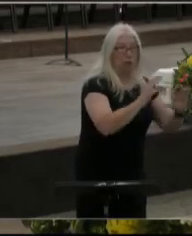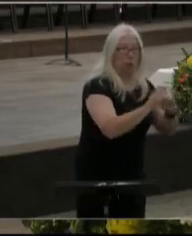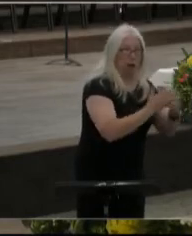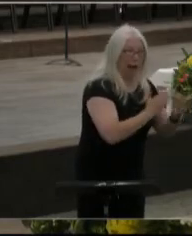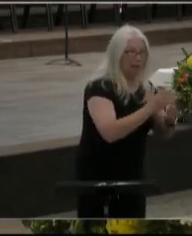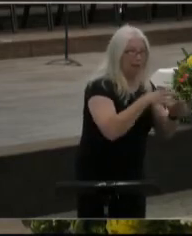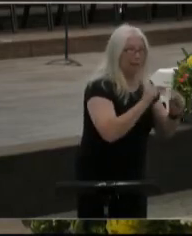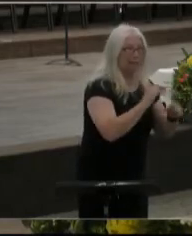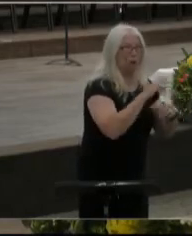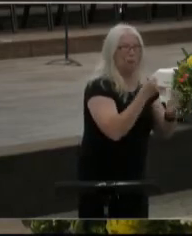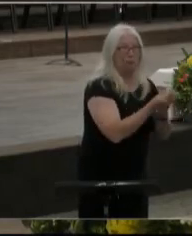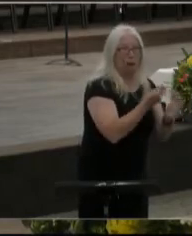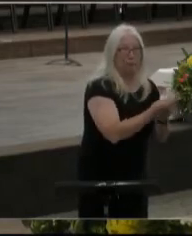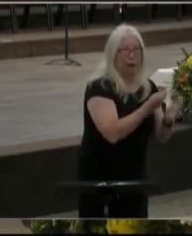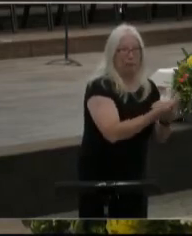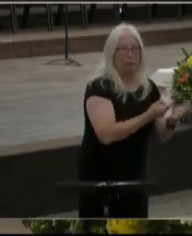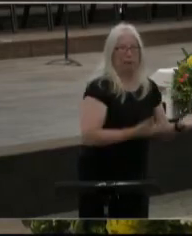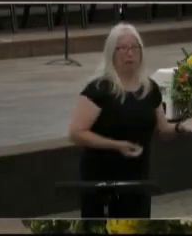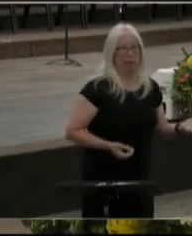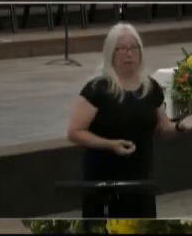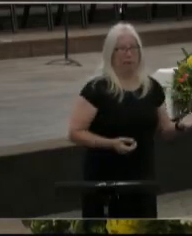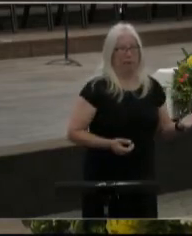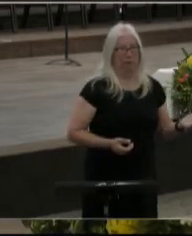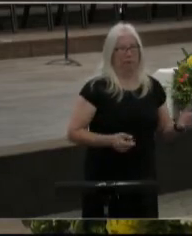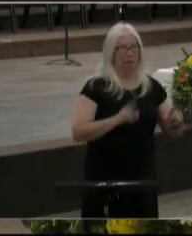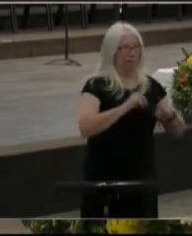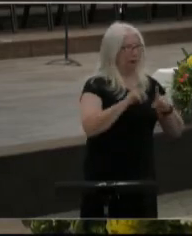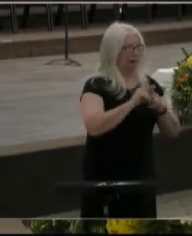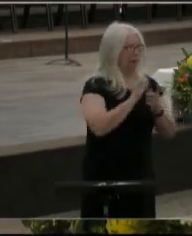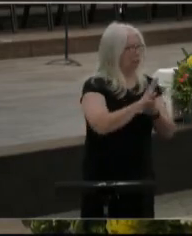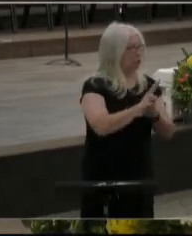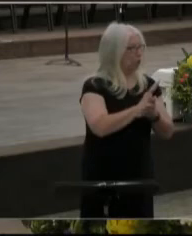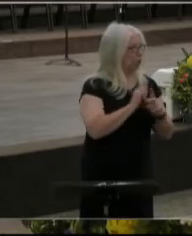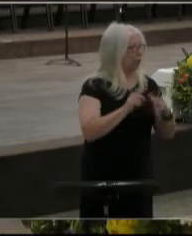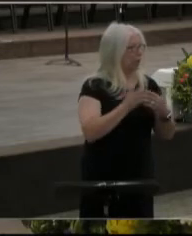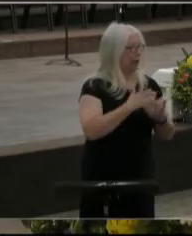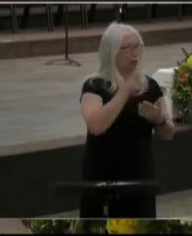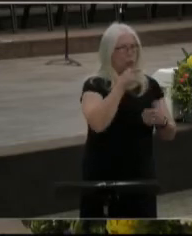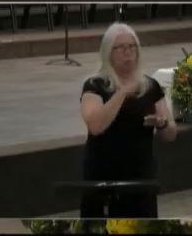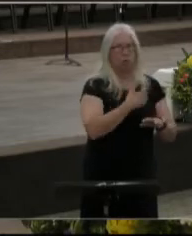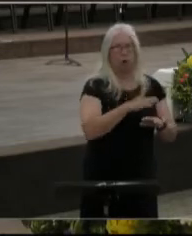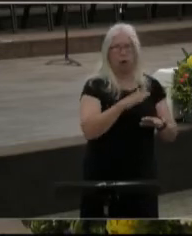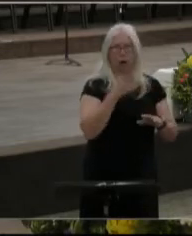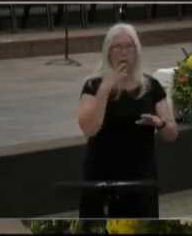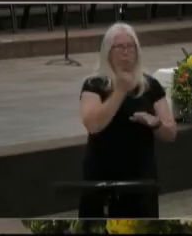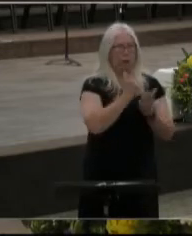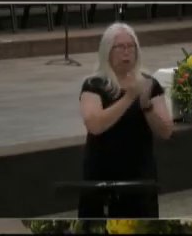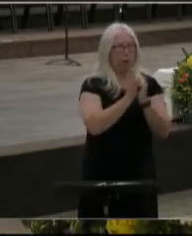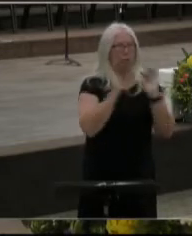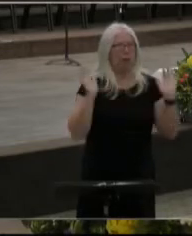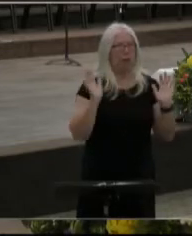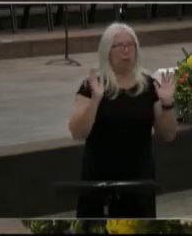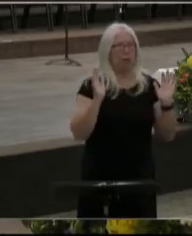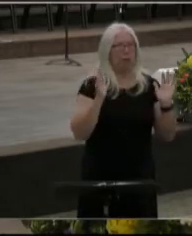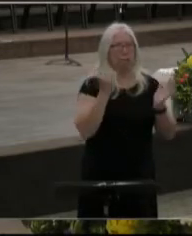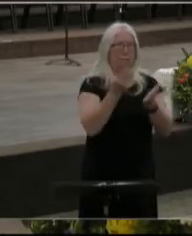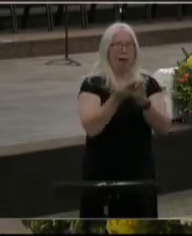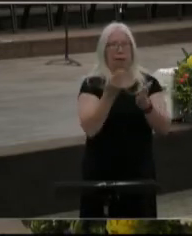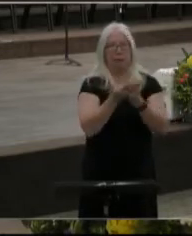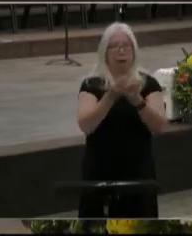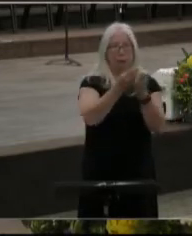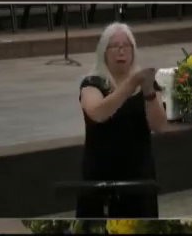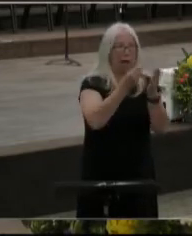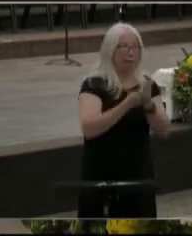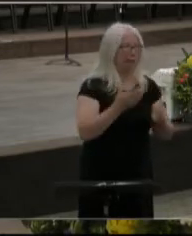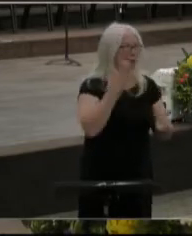it takes. It's all about the money. And, from different shows and whatnot, I don't know who sung it, and I don't want to get crucified for it, but money, money,